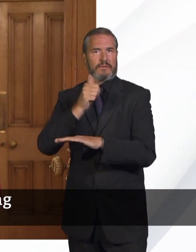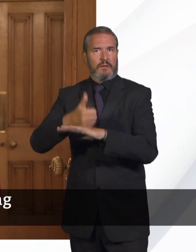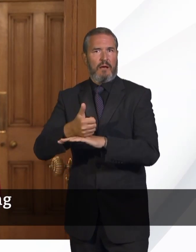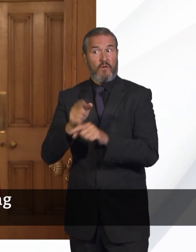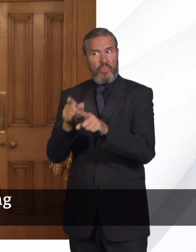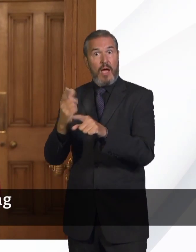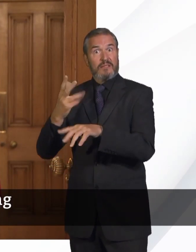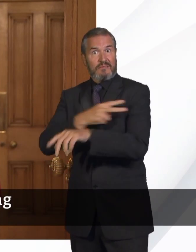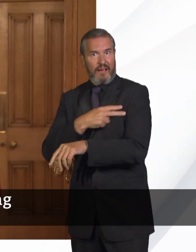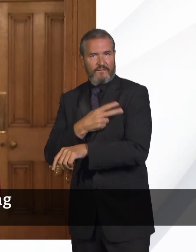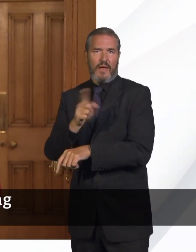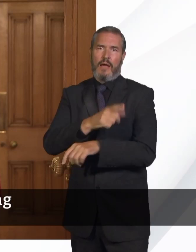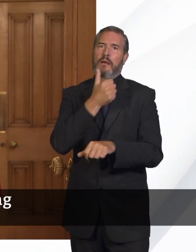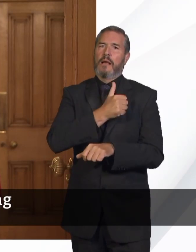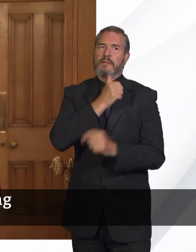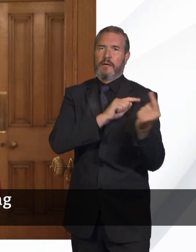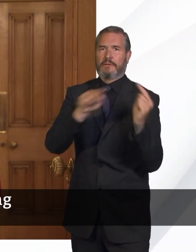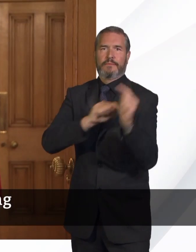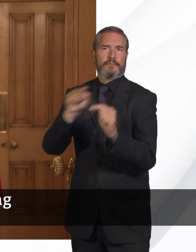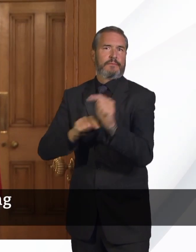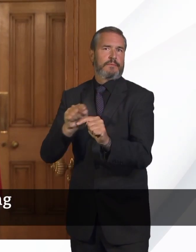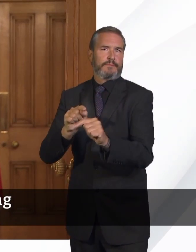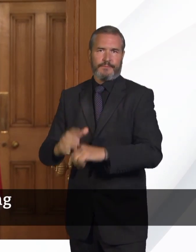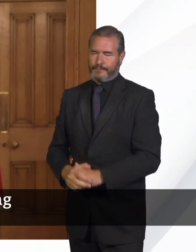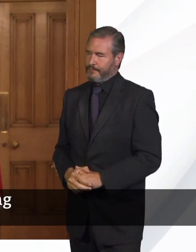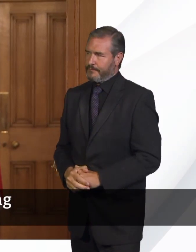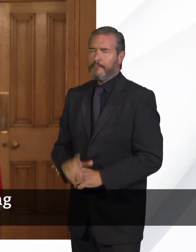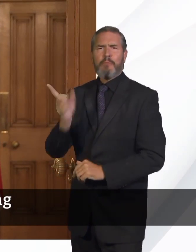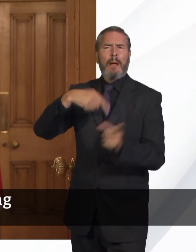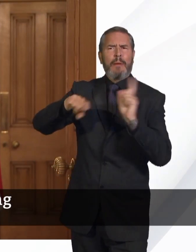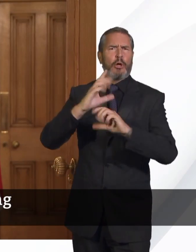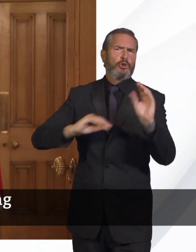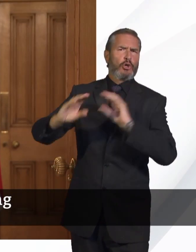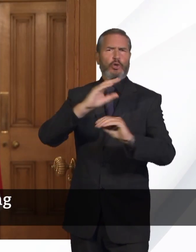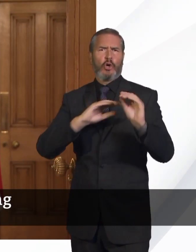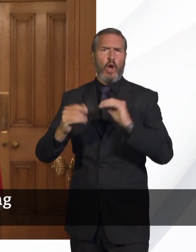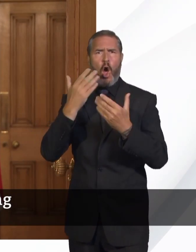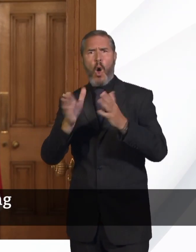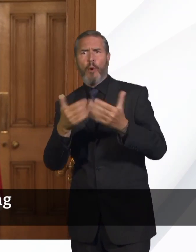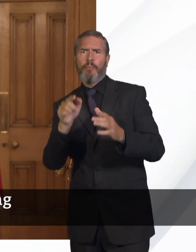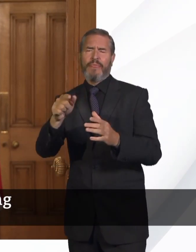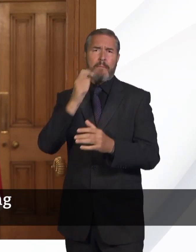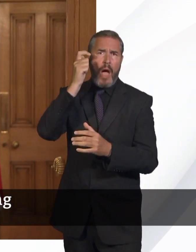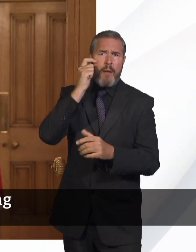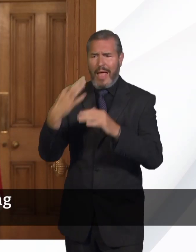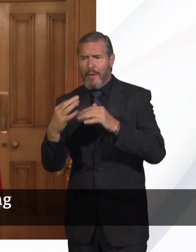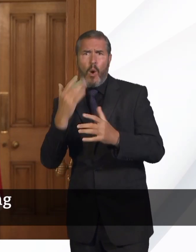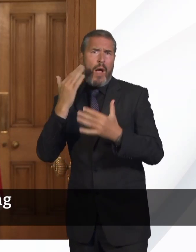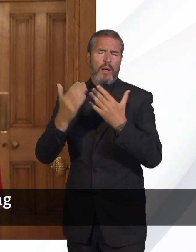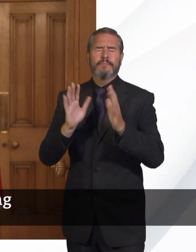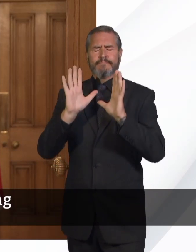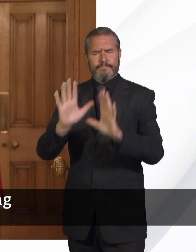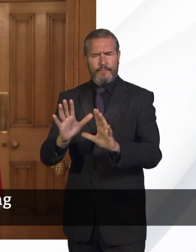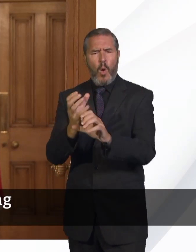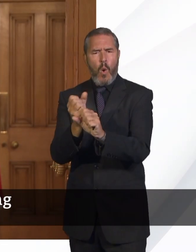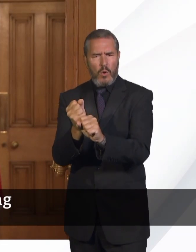and their customers. I know there's been a lot of speculation about when we might be able to reopen these parts of the economy, and I